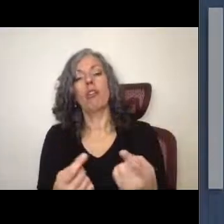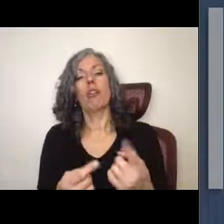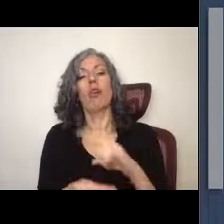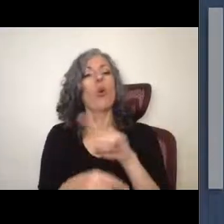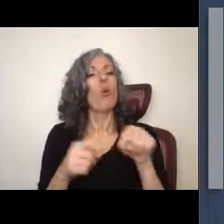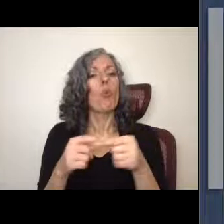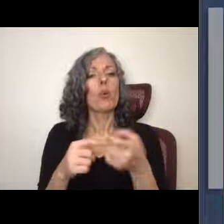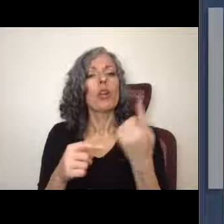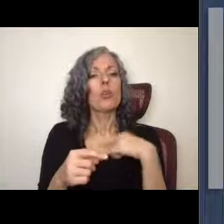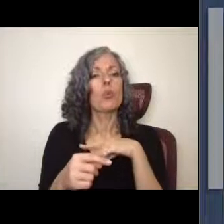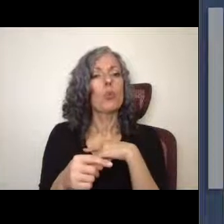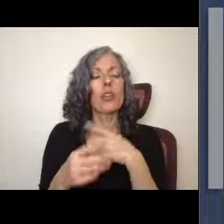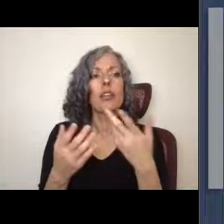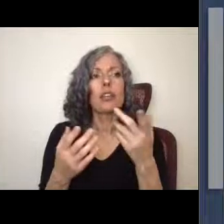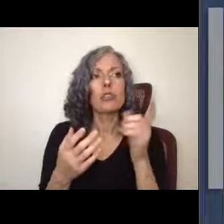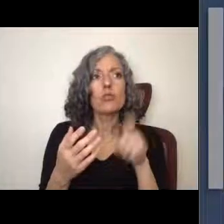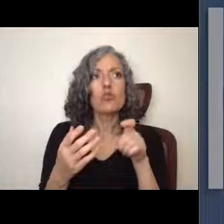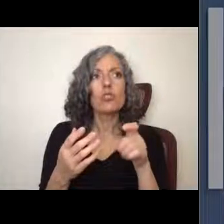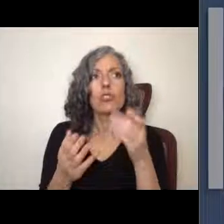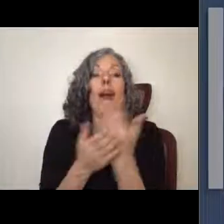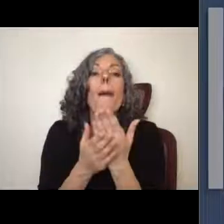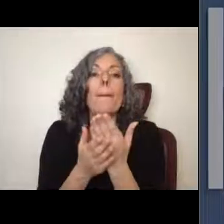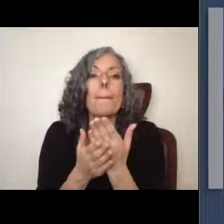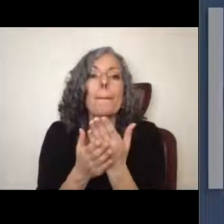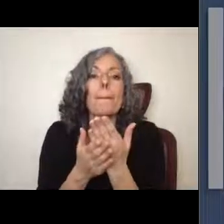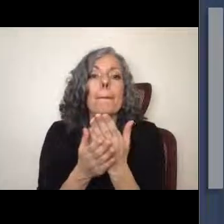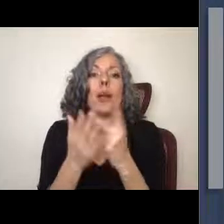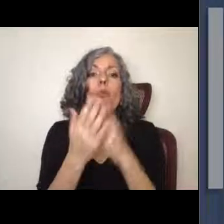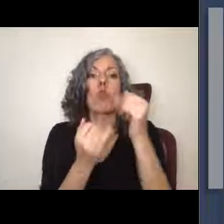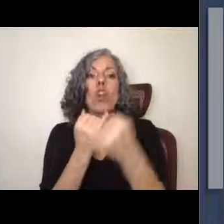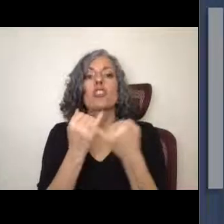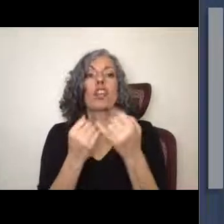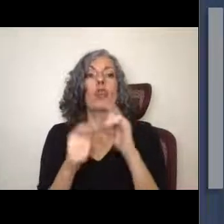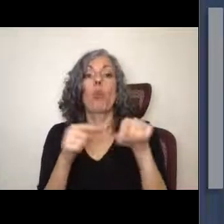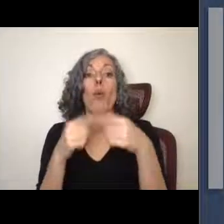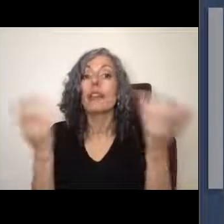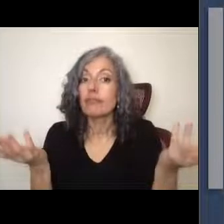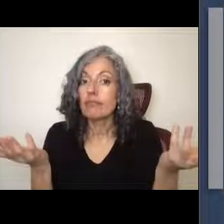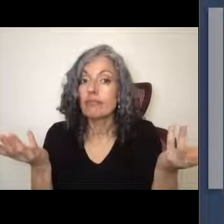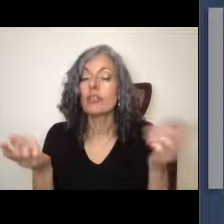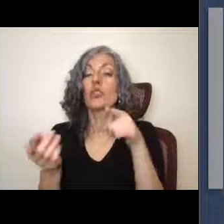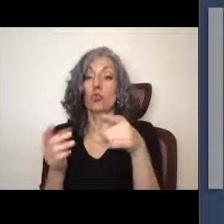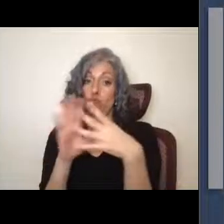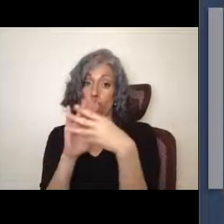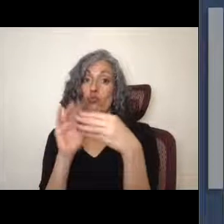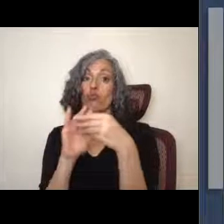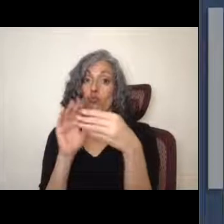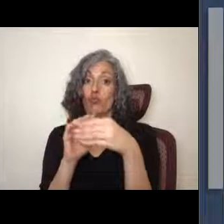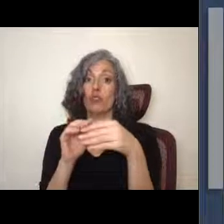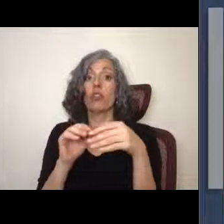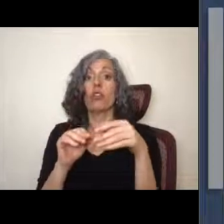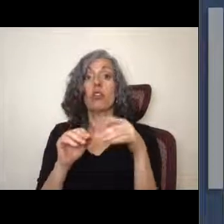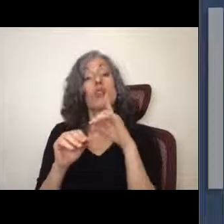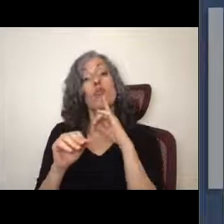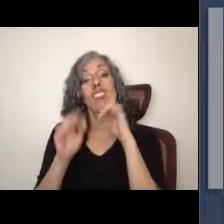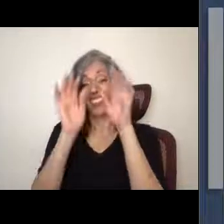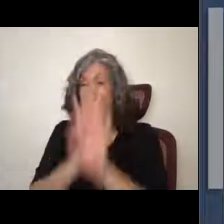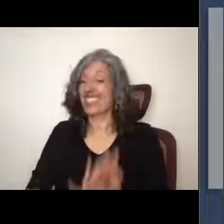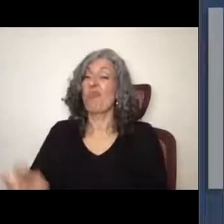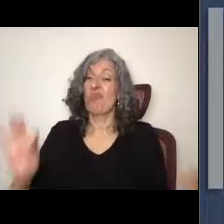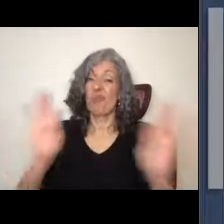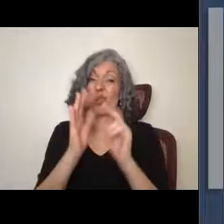we pull the plug on the project, really. But as you mentioned, Commissioner Norton, this is an important project